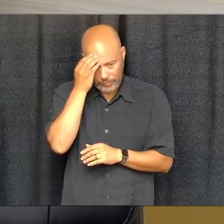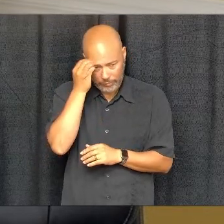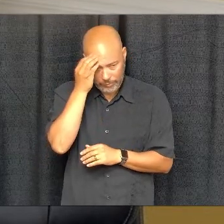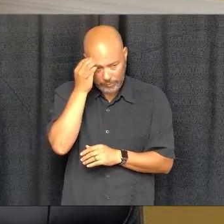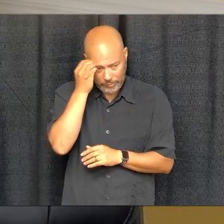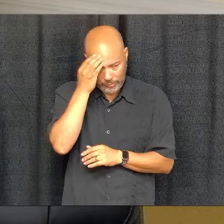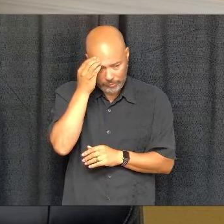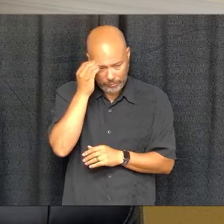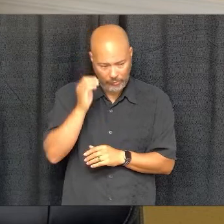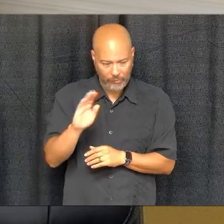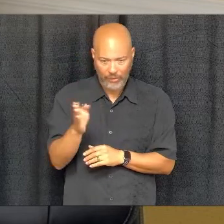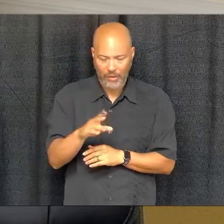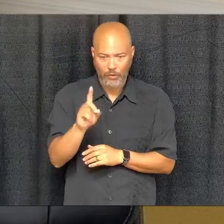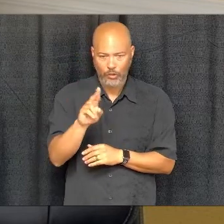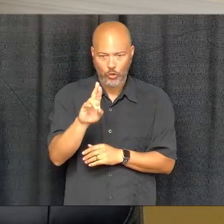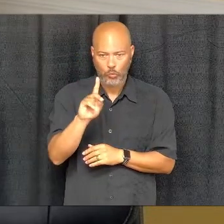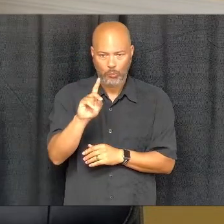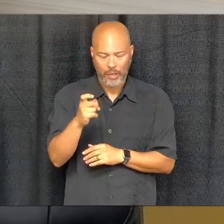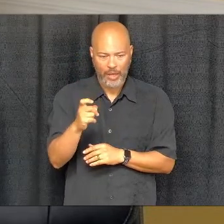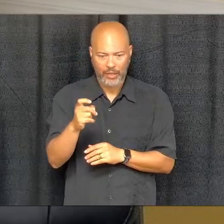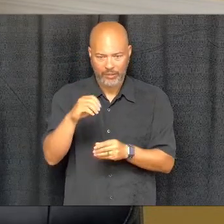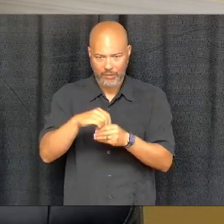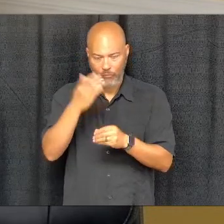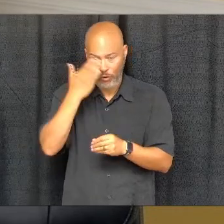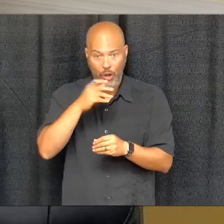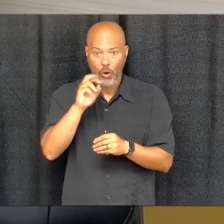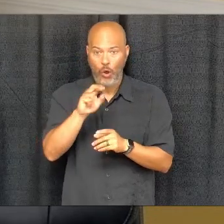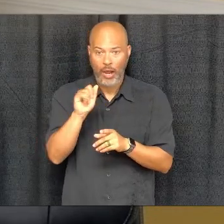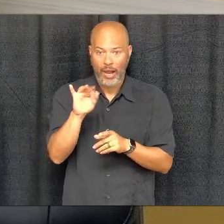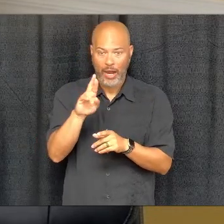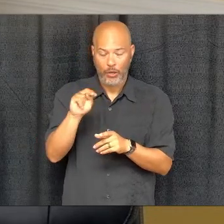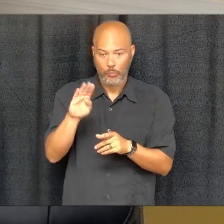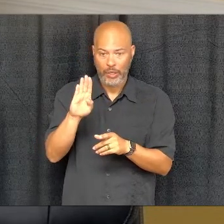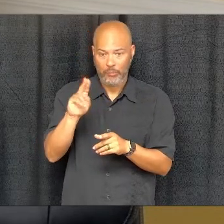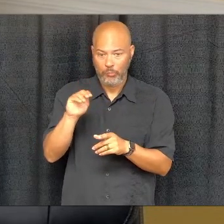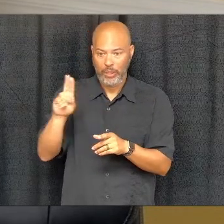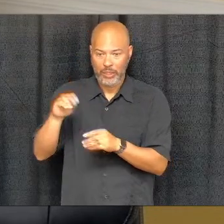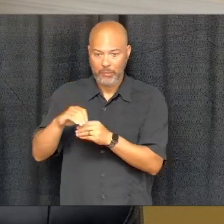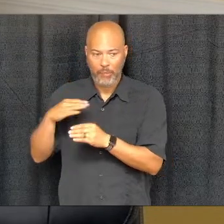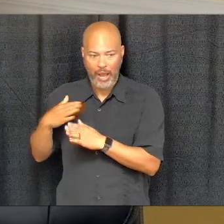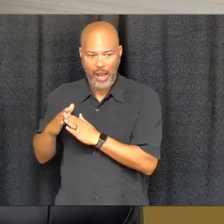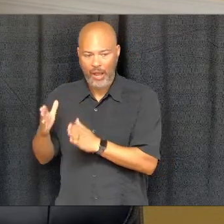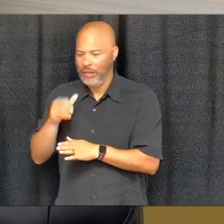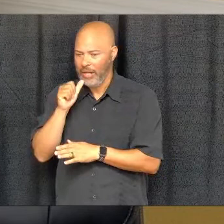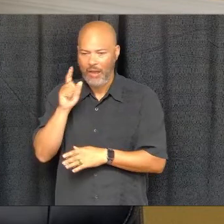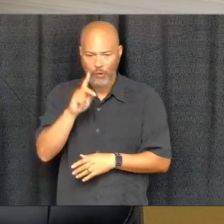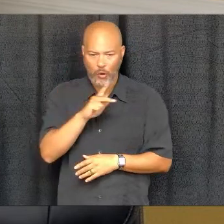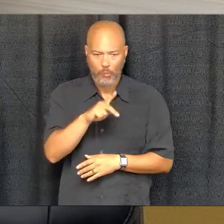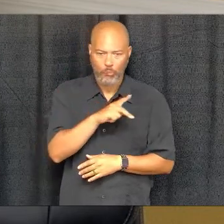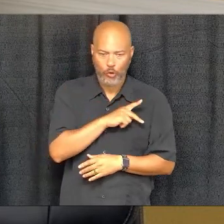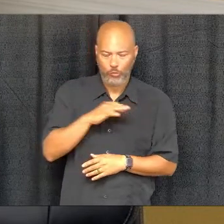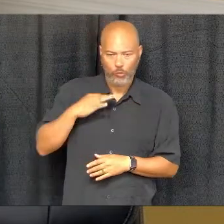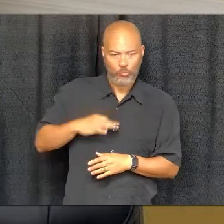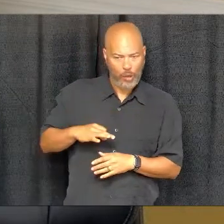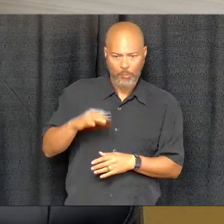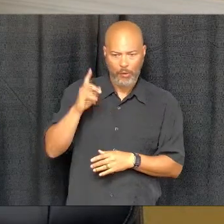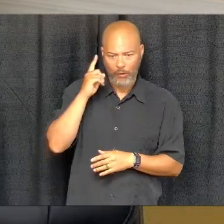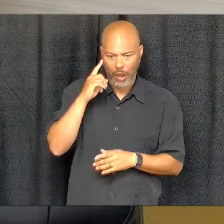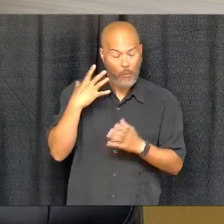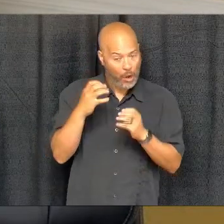There was never a duplex in front of my house or an Airbnb next to me. So it's not for personal gain. I want to make that